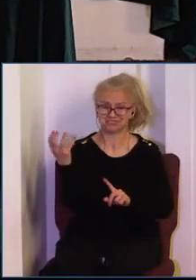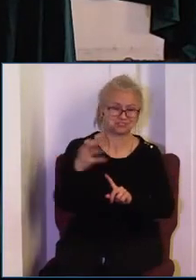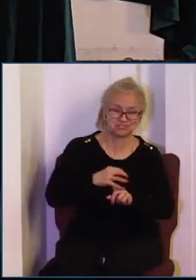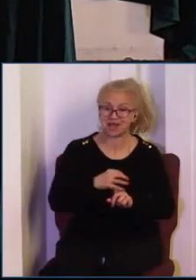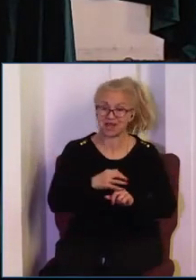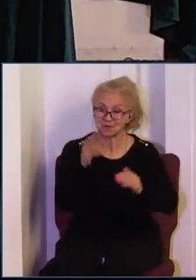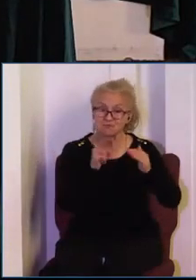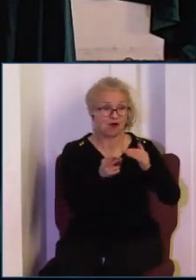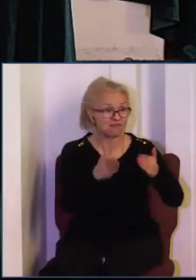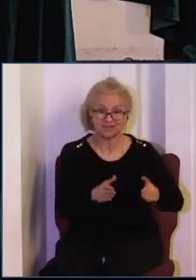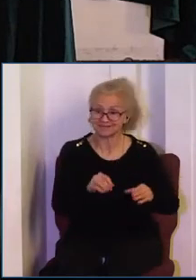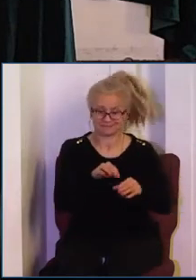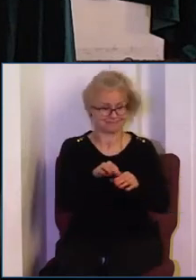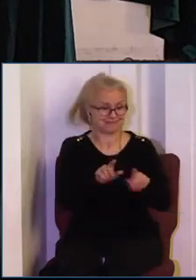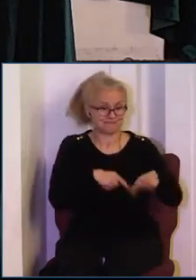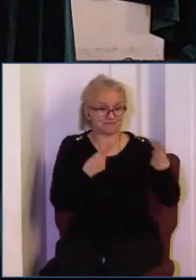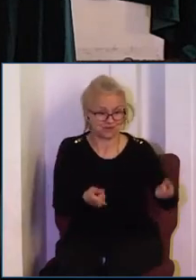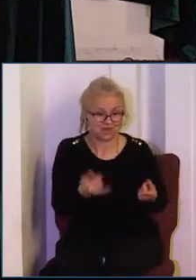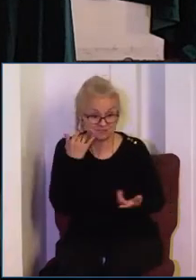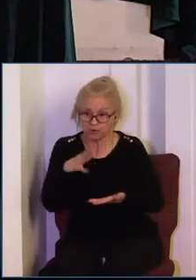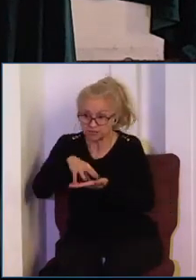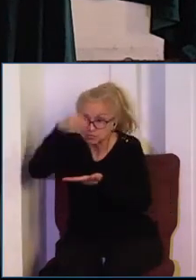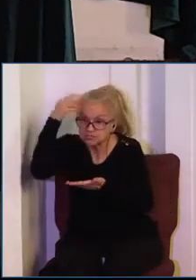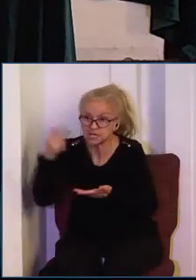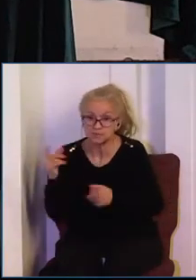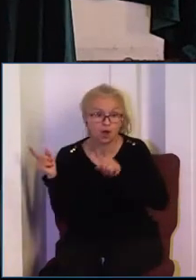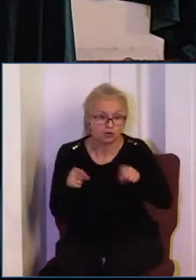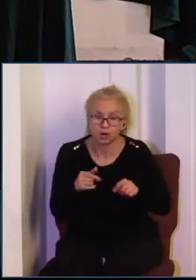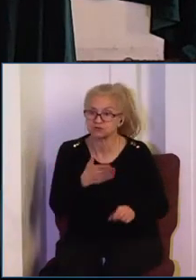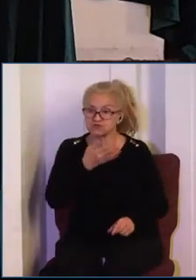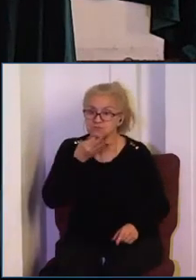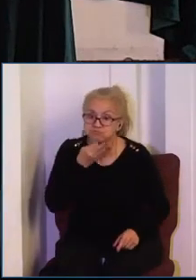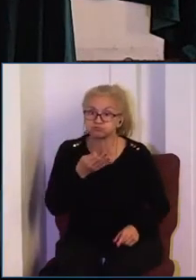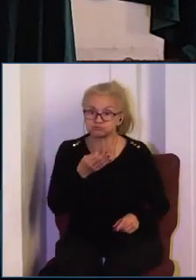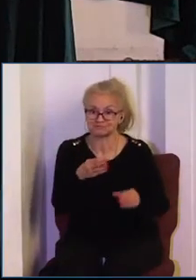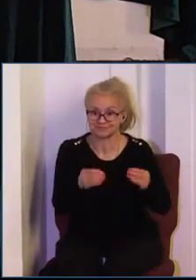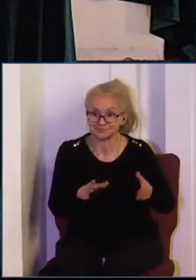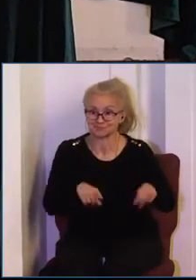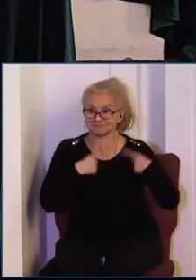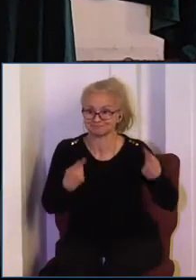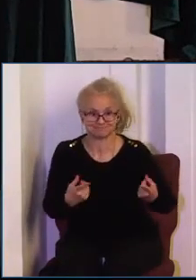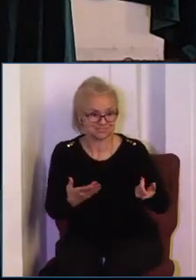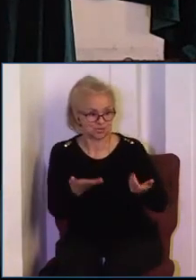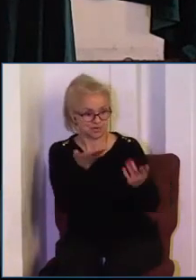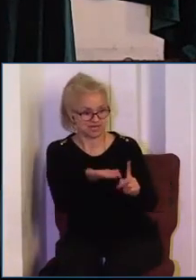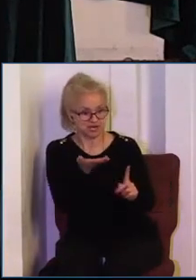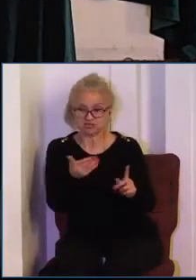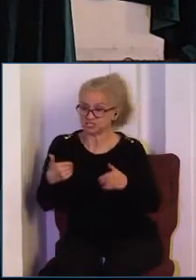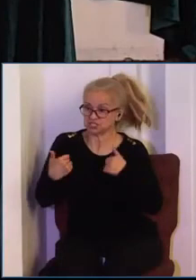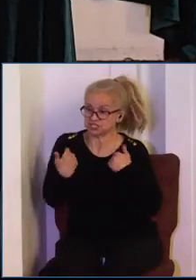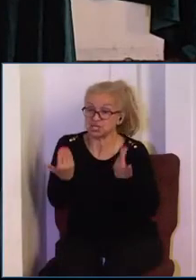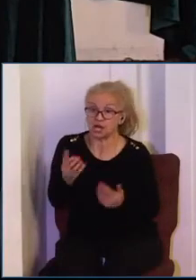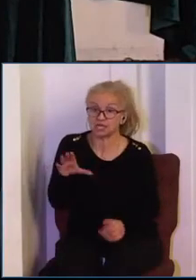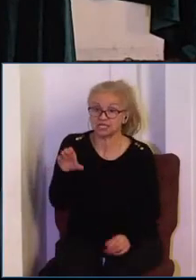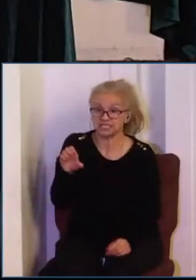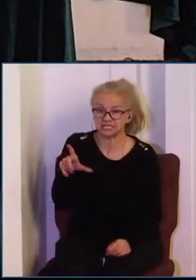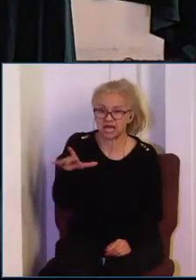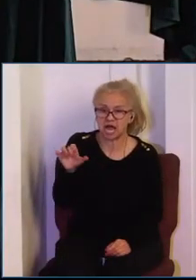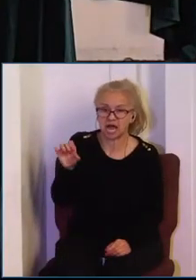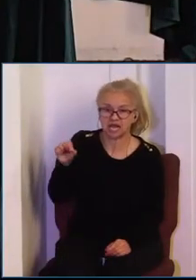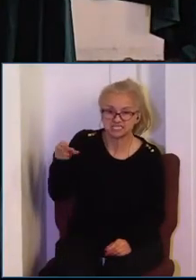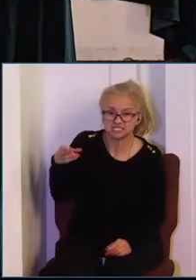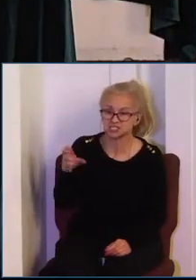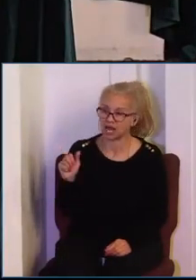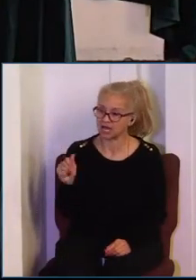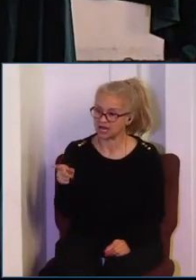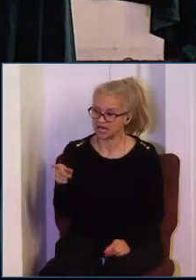after the best, right? If you're going to learn something, you might as well go after the best teacher. So here is this young Elisha who is